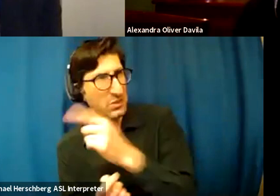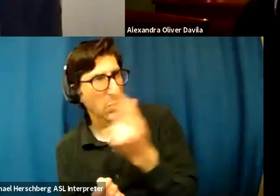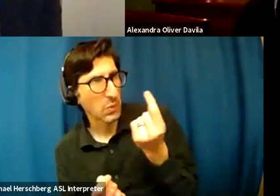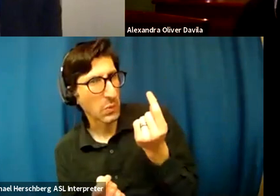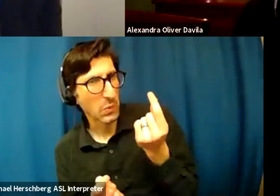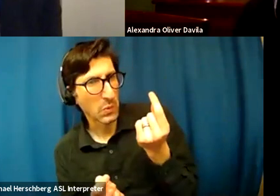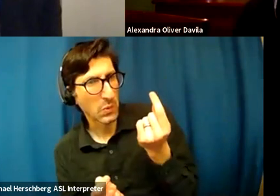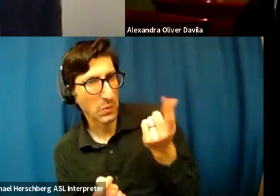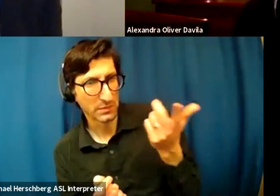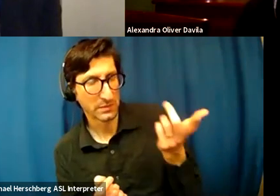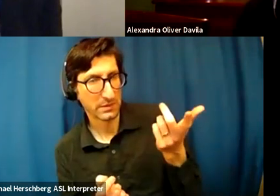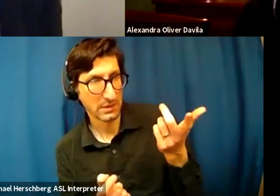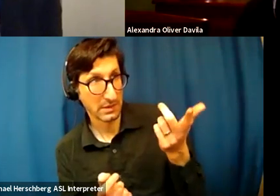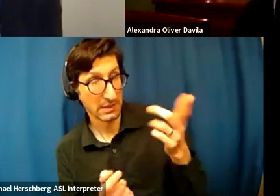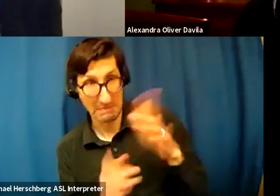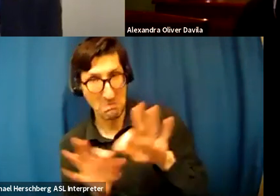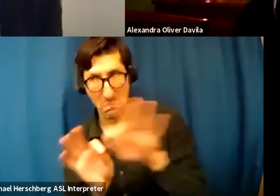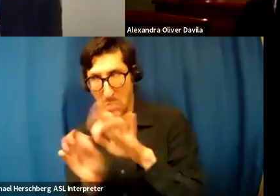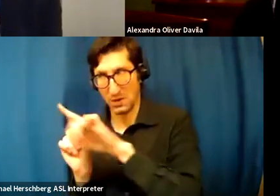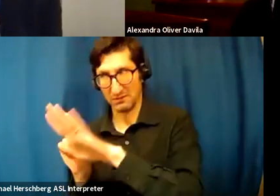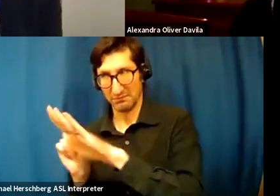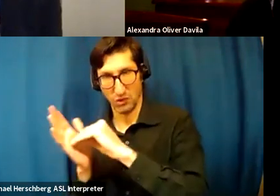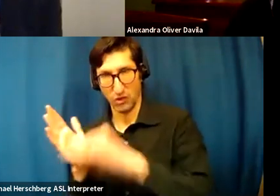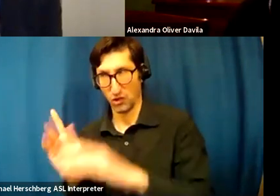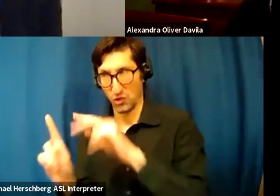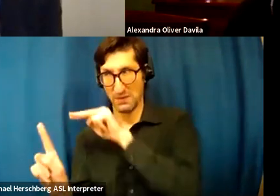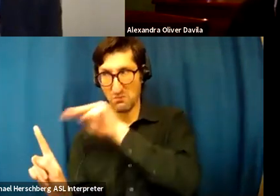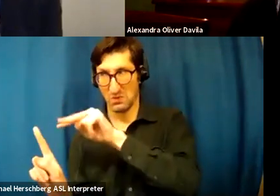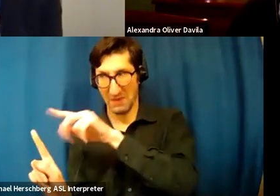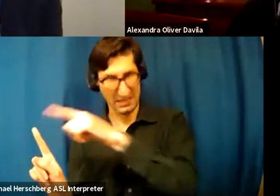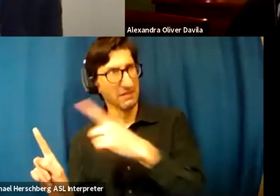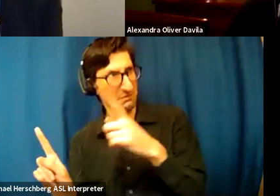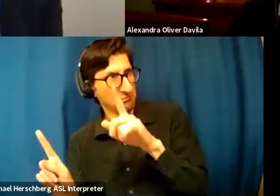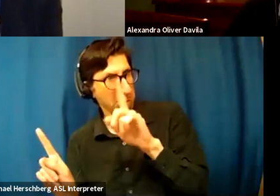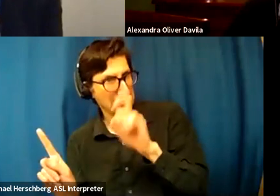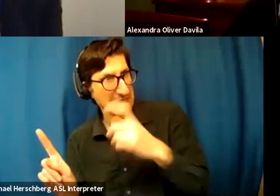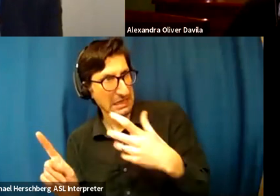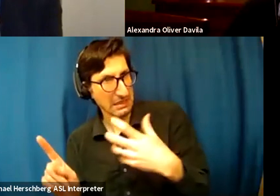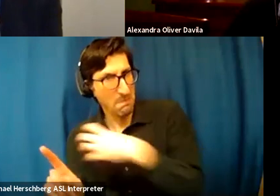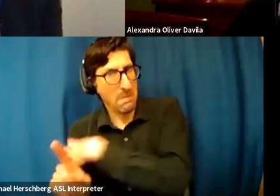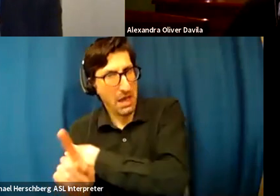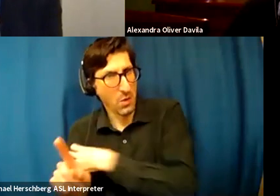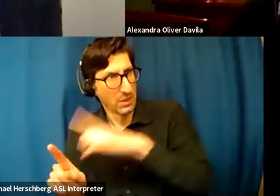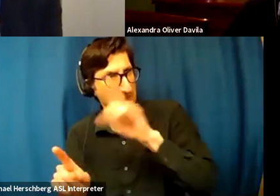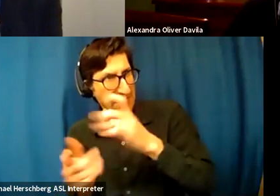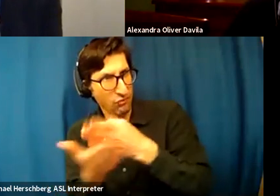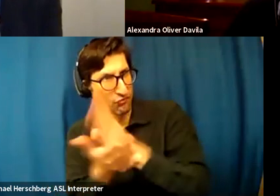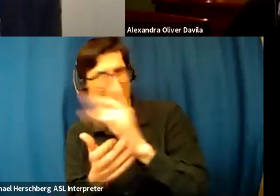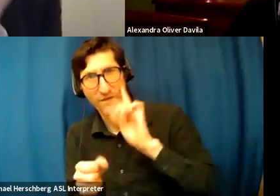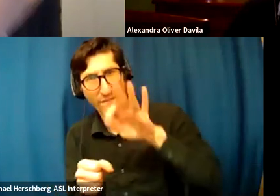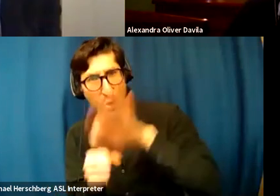how can we make sure that the voice is heard? I mean, I hear what students are saying, and they're right, you know,